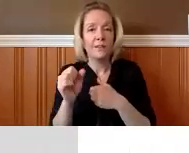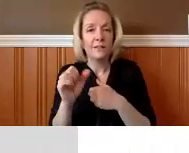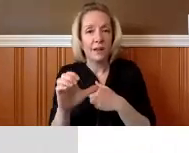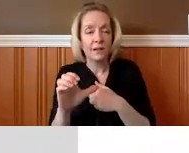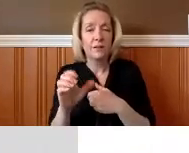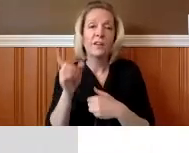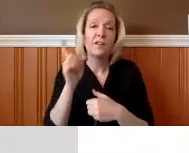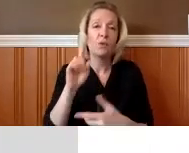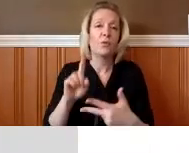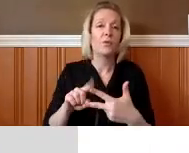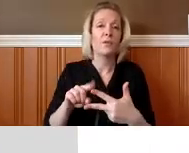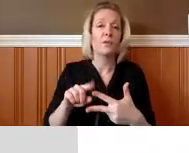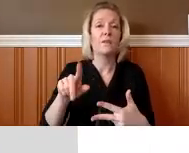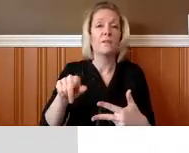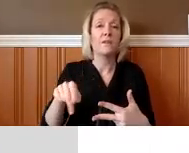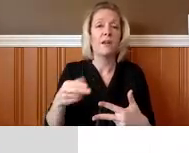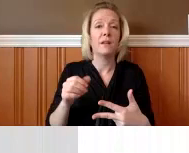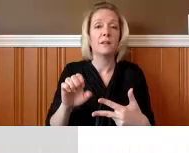phase 2 students is